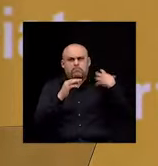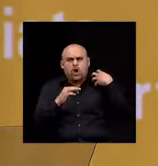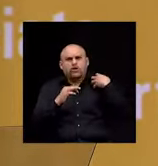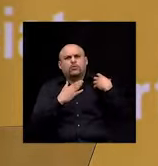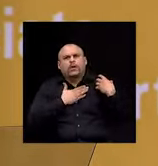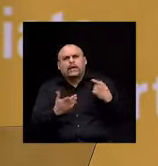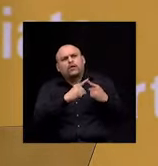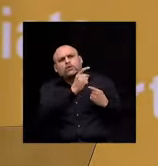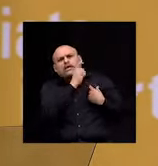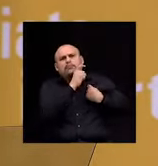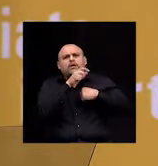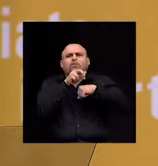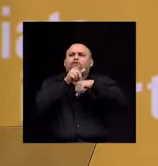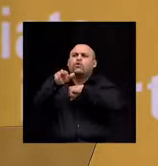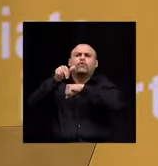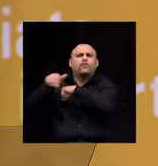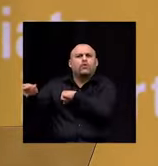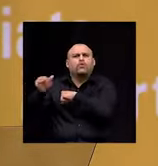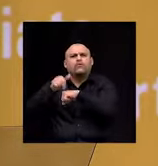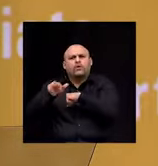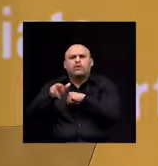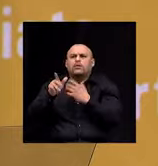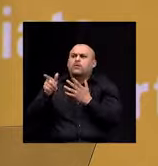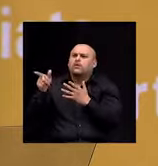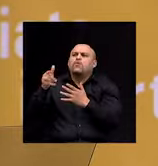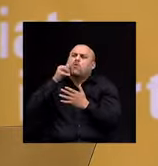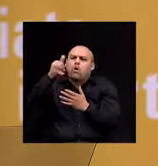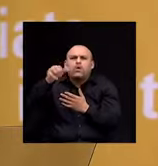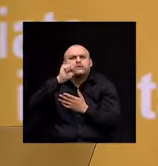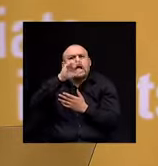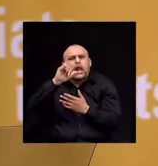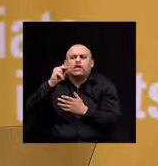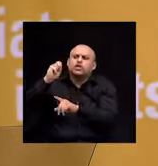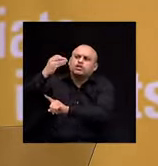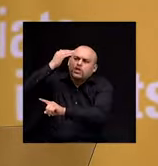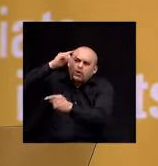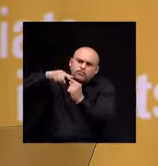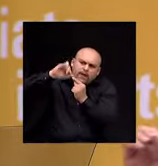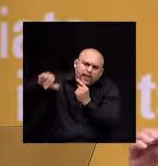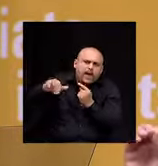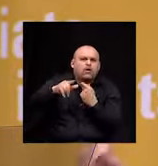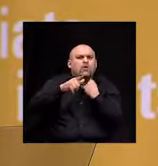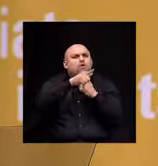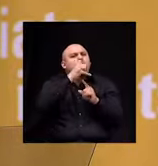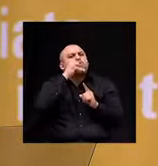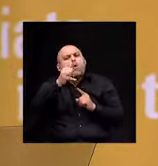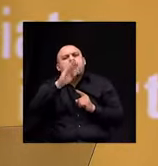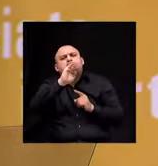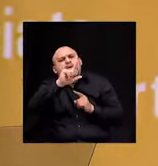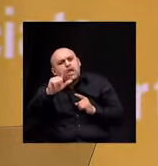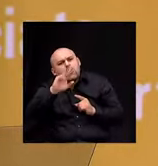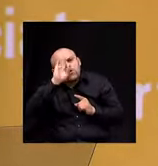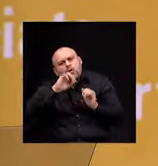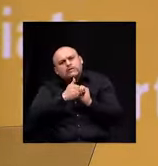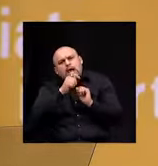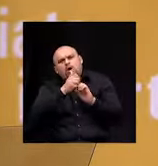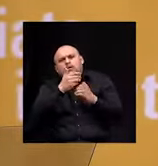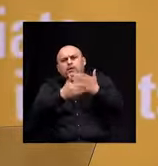me referrals. You know, call Sally, she knows about this product. Call Bill, he knows